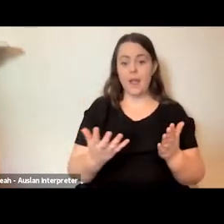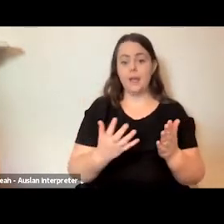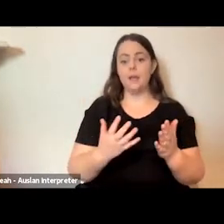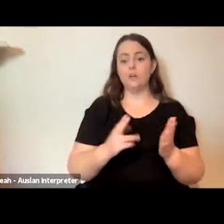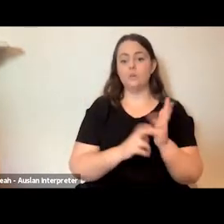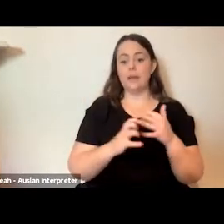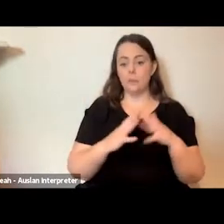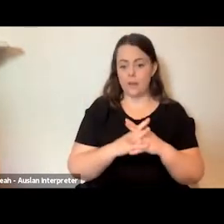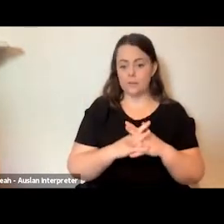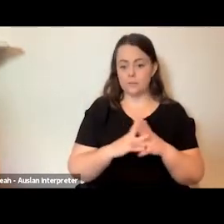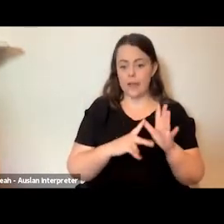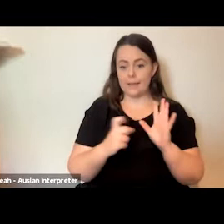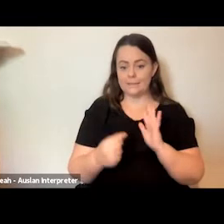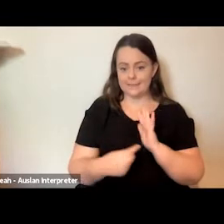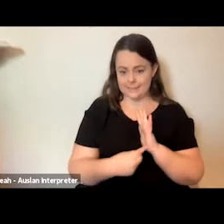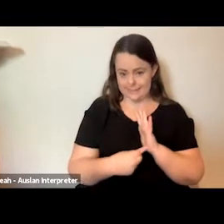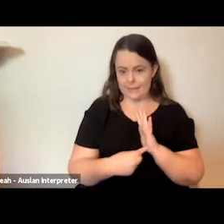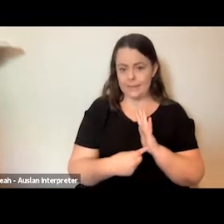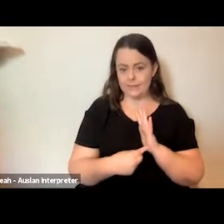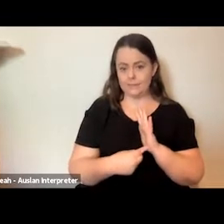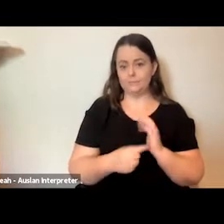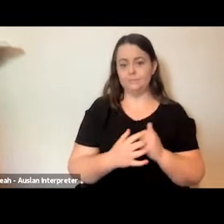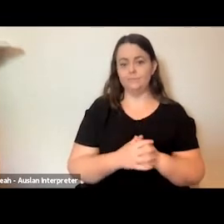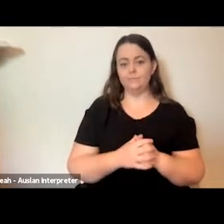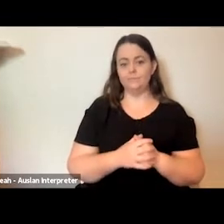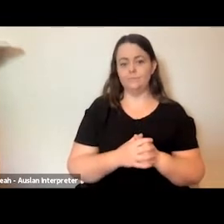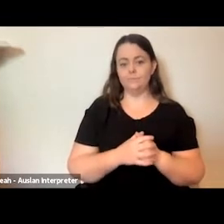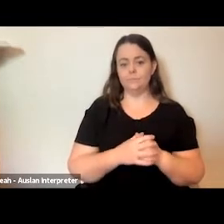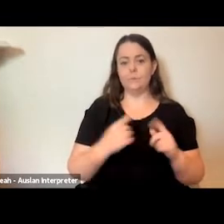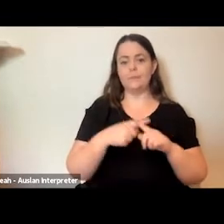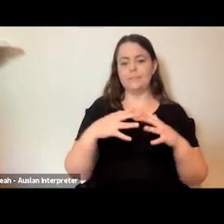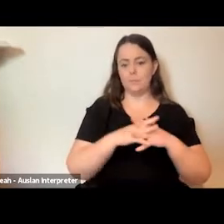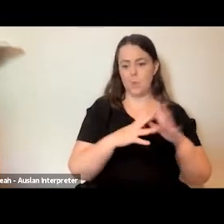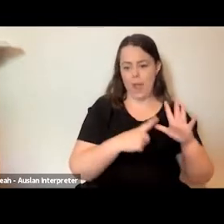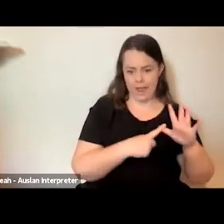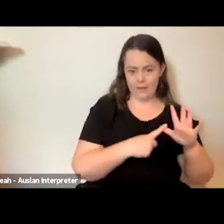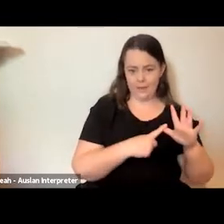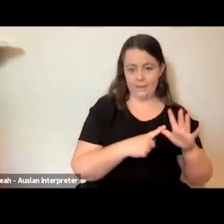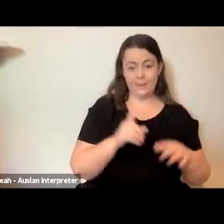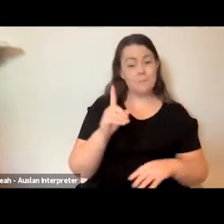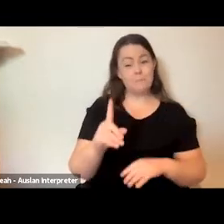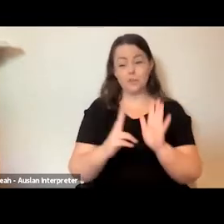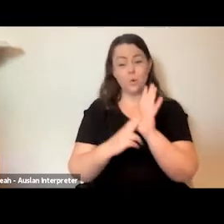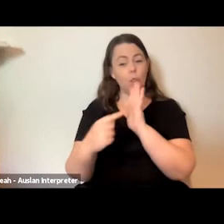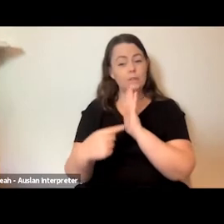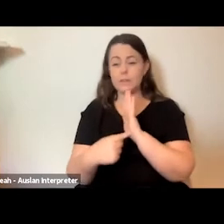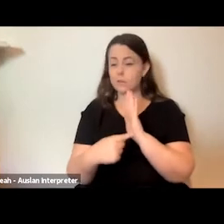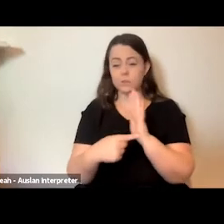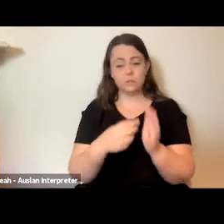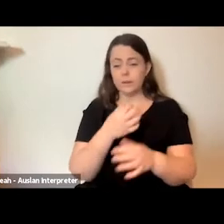in Victoria. And this 0% in NT is really just because there was hardly anyone using heroin there.